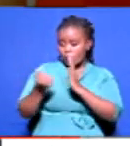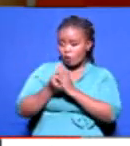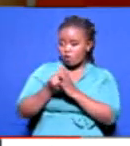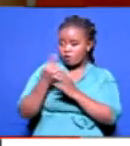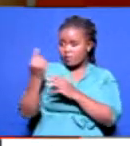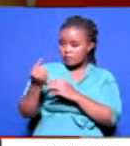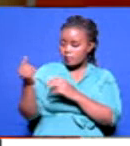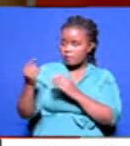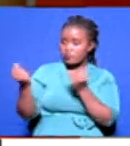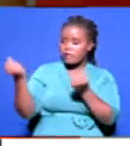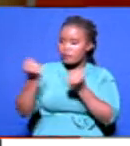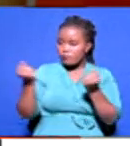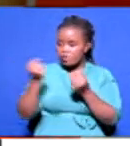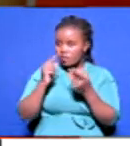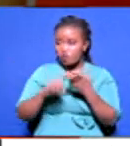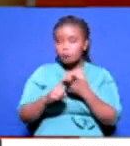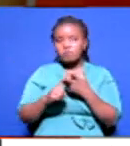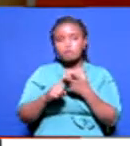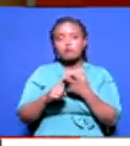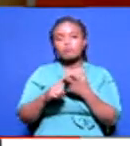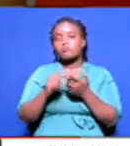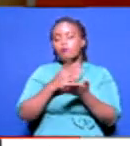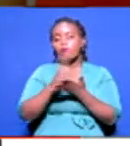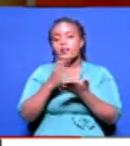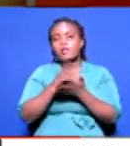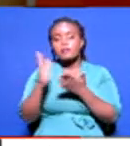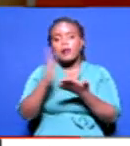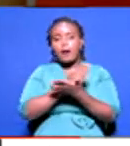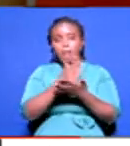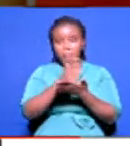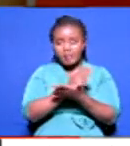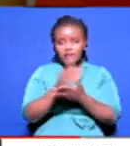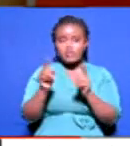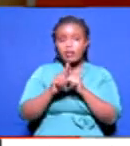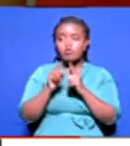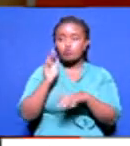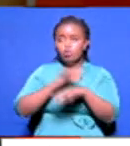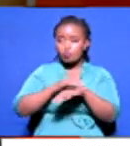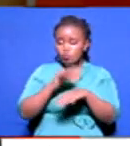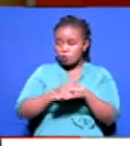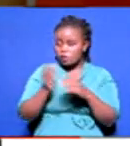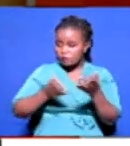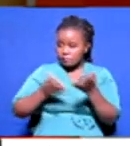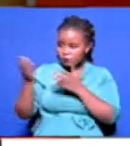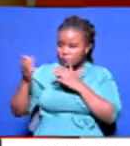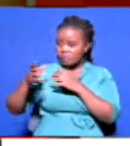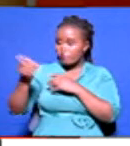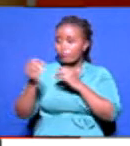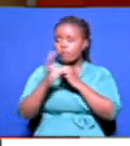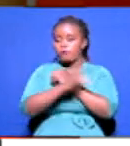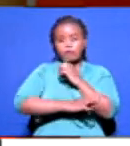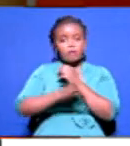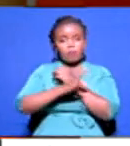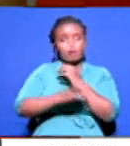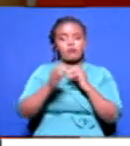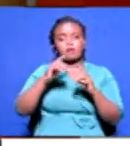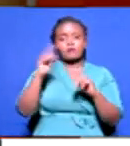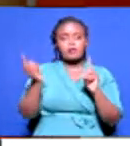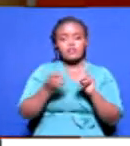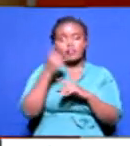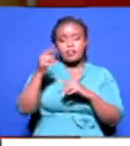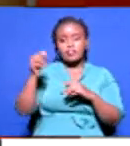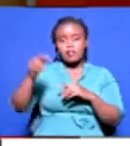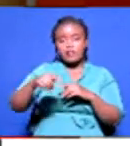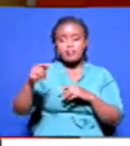vehicles, spare parts, consolidated goods and goods on transit to other countries, are from the beginning of this month being